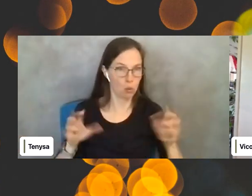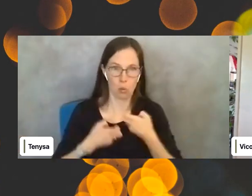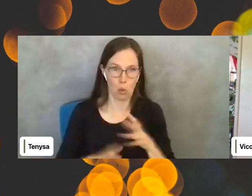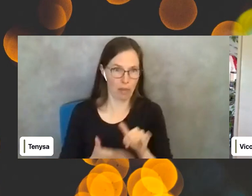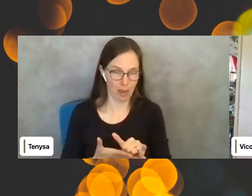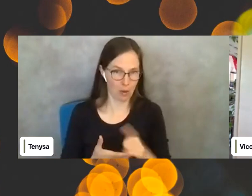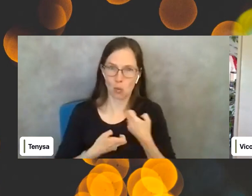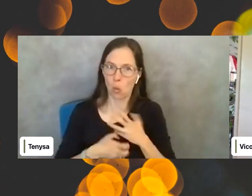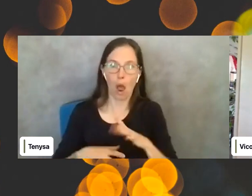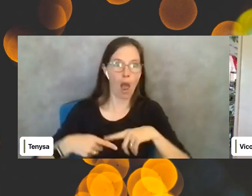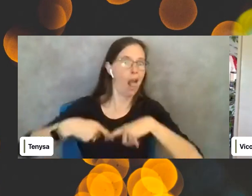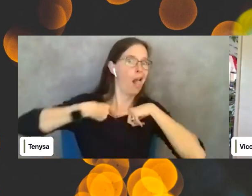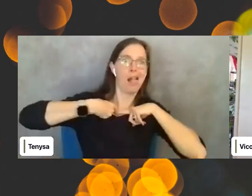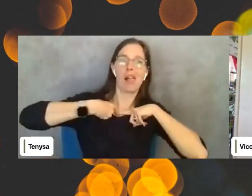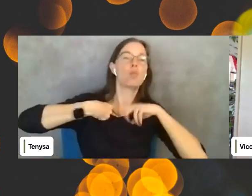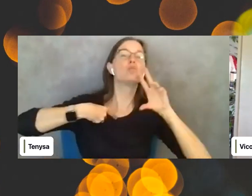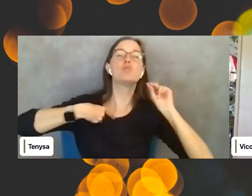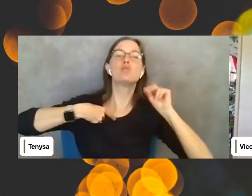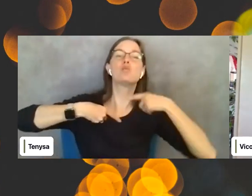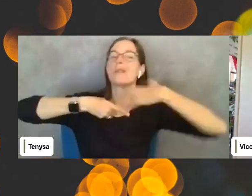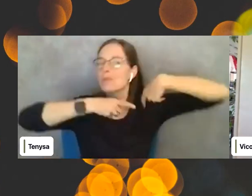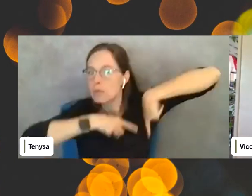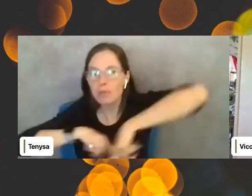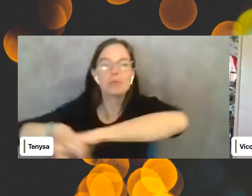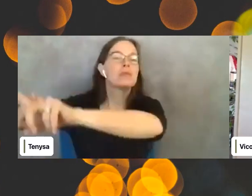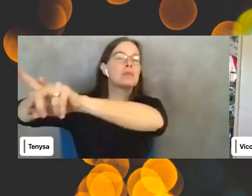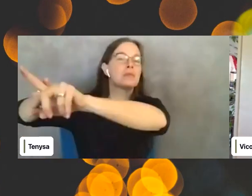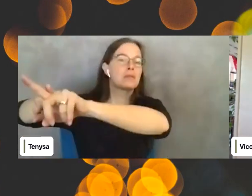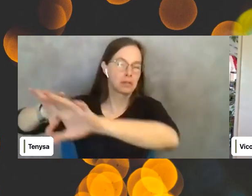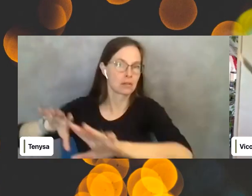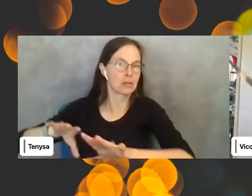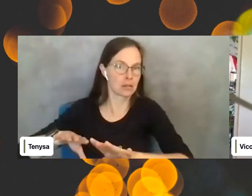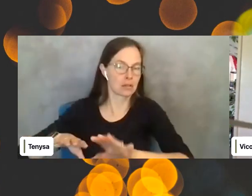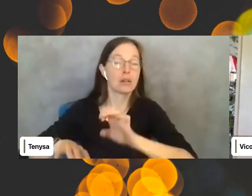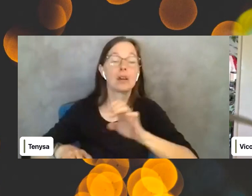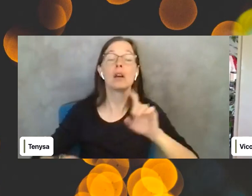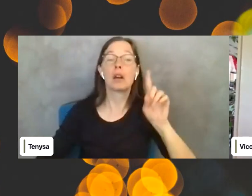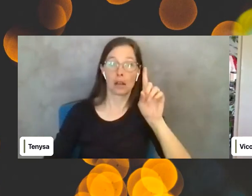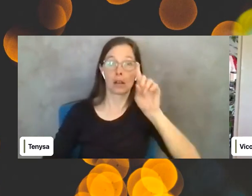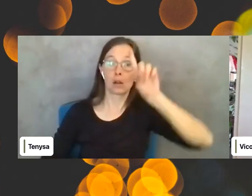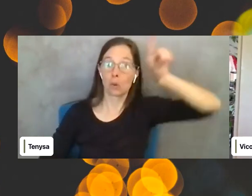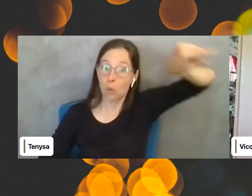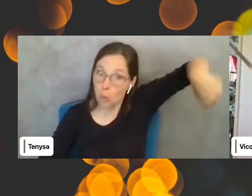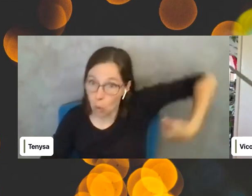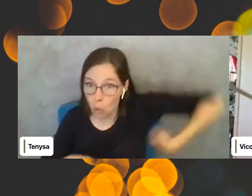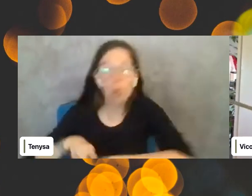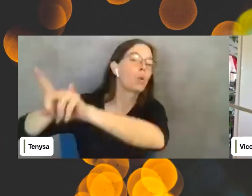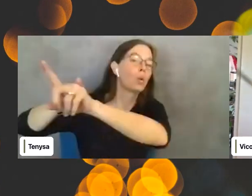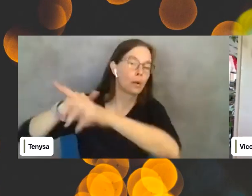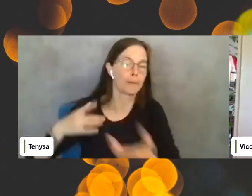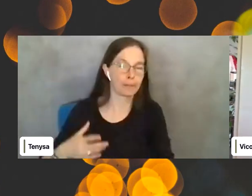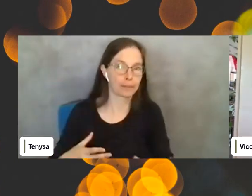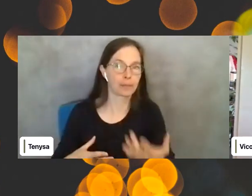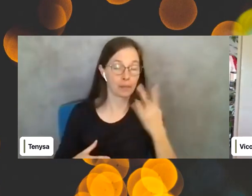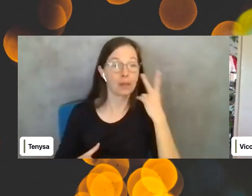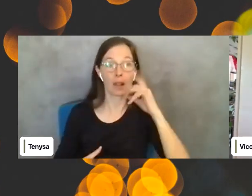You don't want that weapon coming towards you. So you want to go from on guard and you do that like little, you